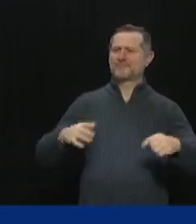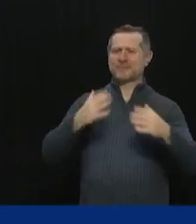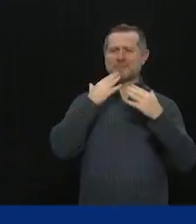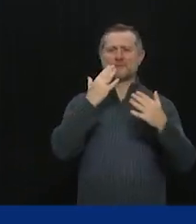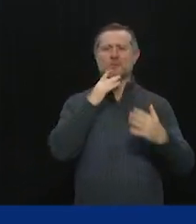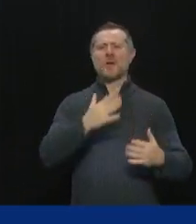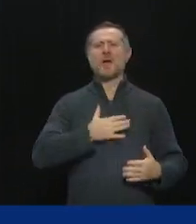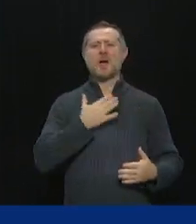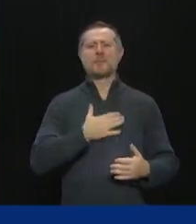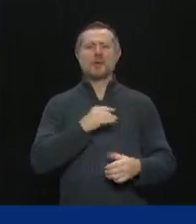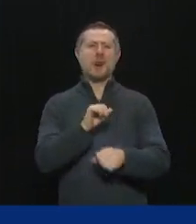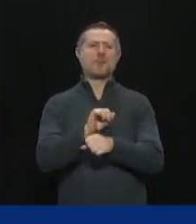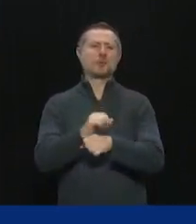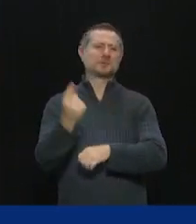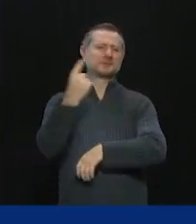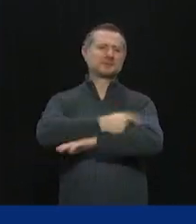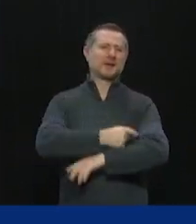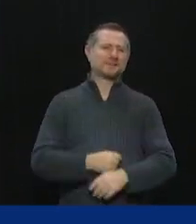Day.